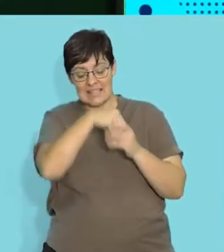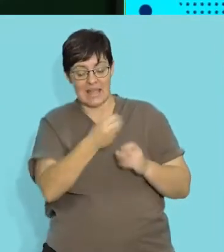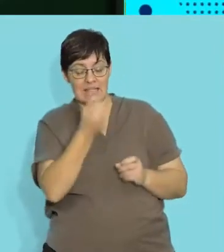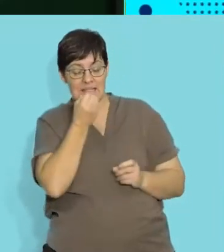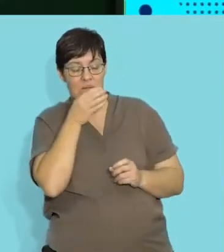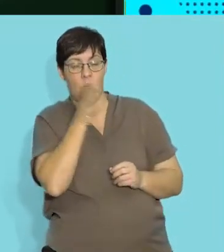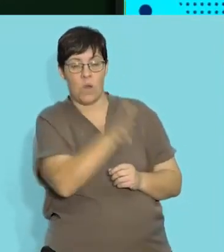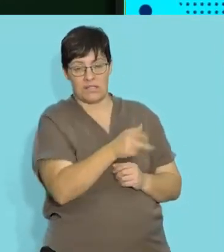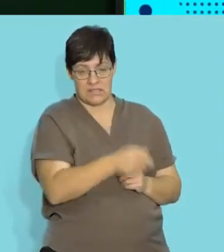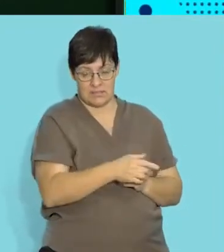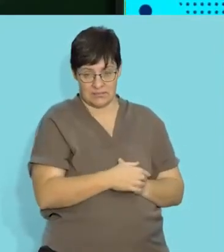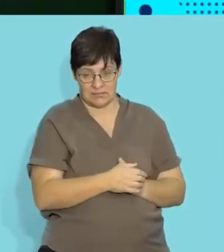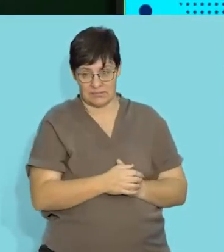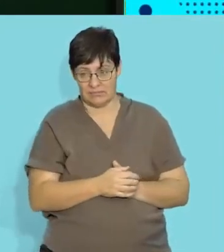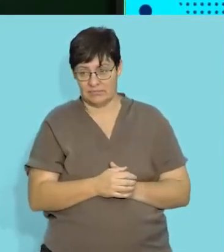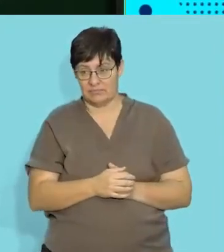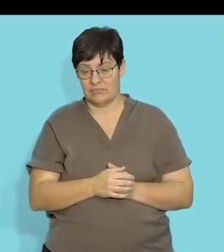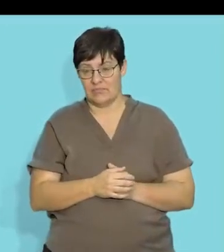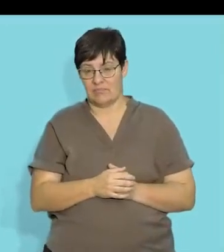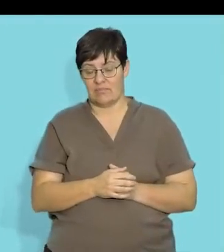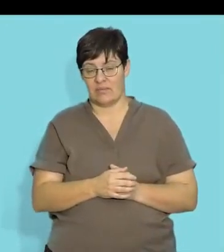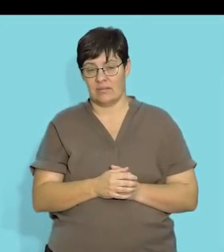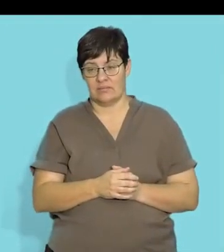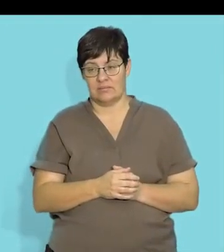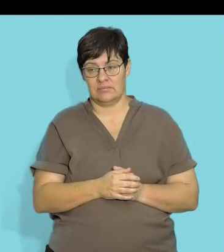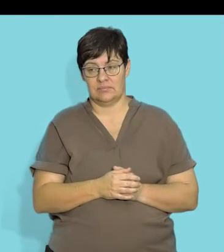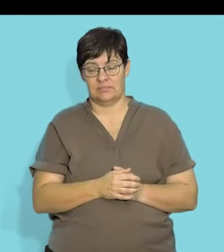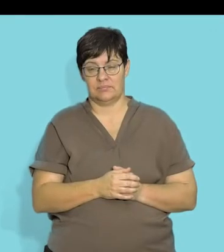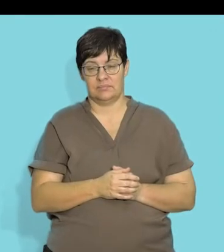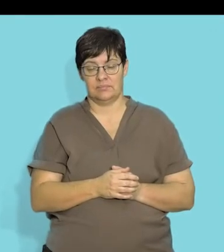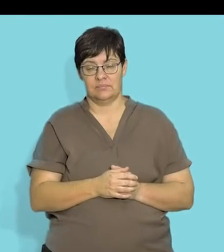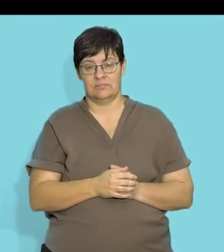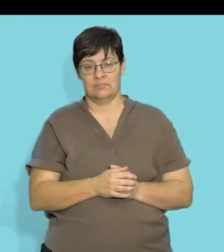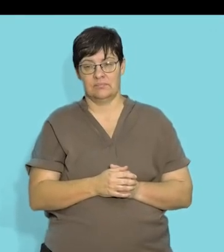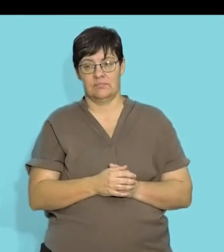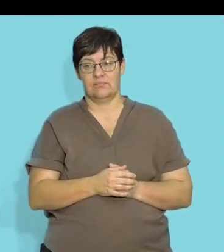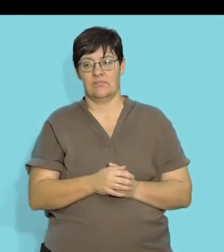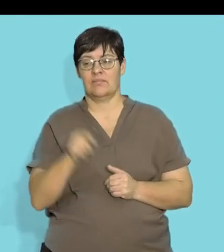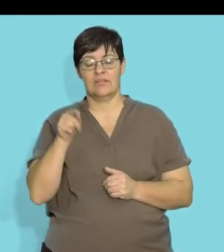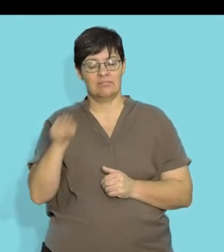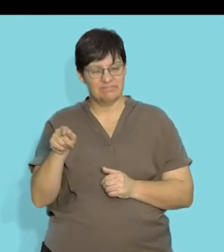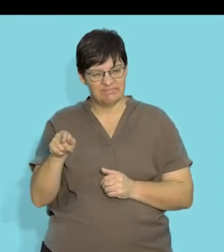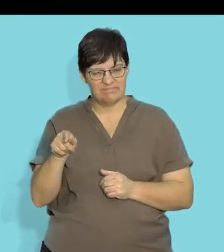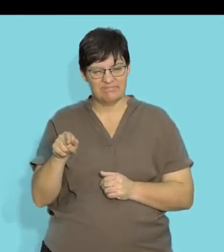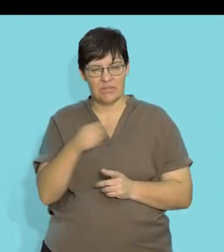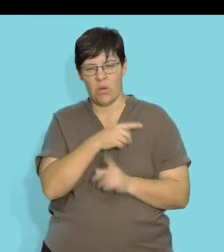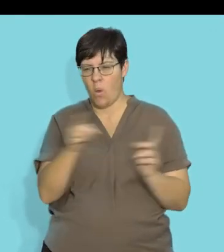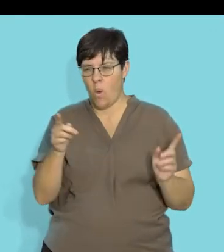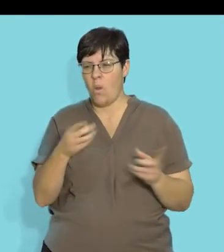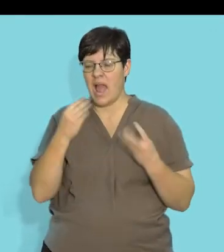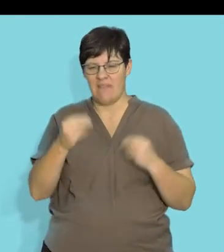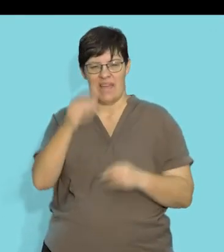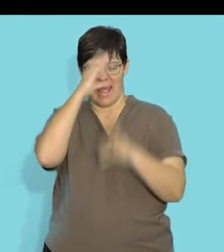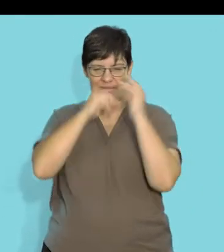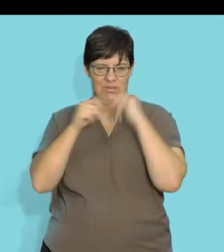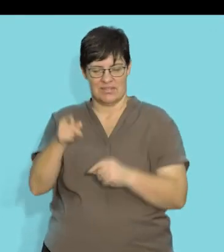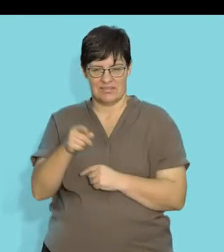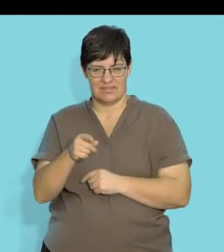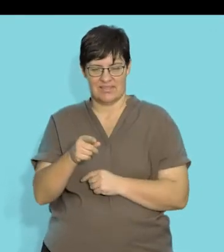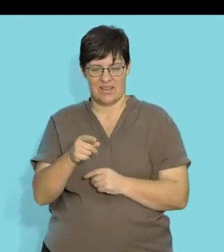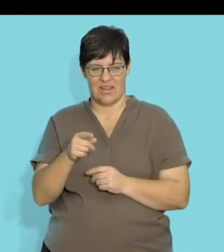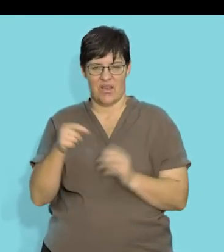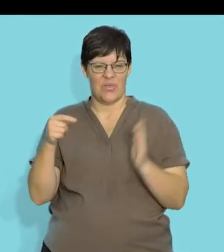from that lovely, juicy inner part of the coconut. Guys, we've all had some experience with